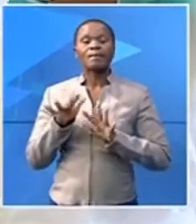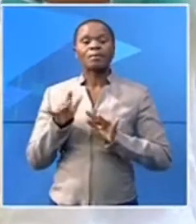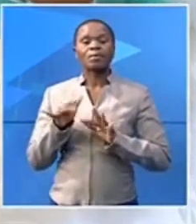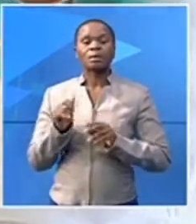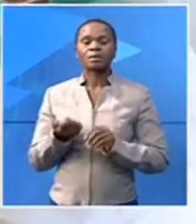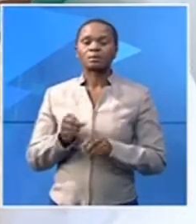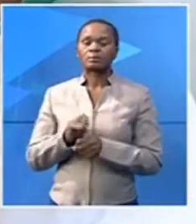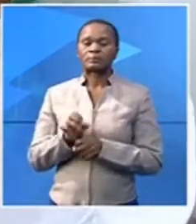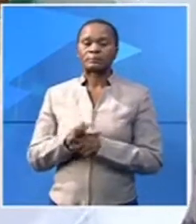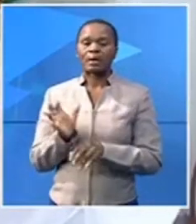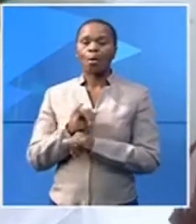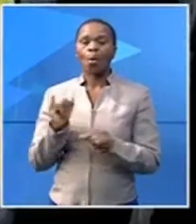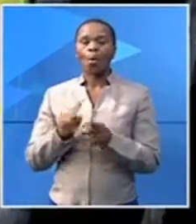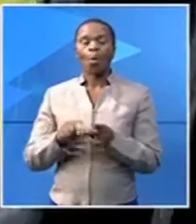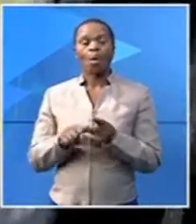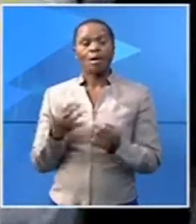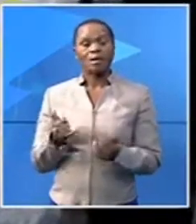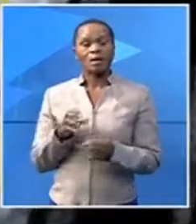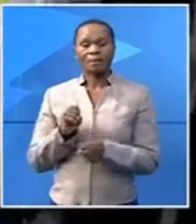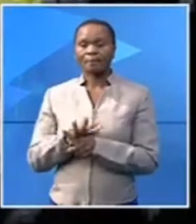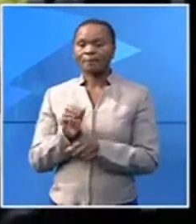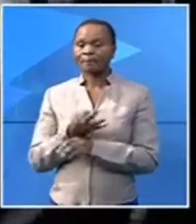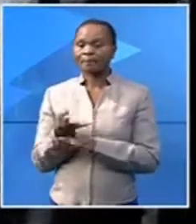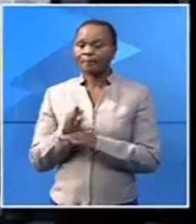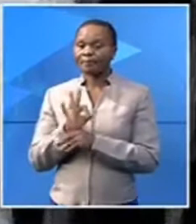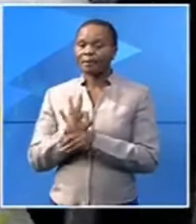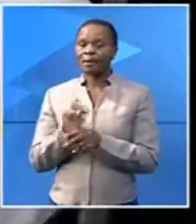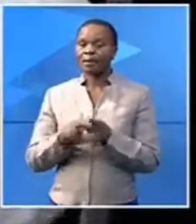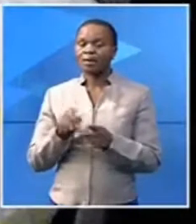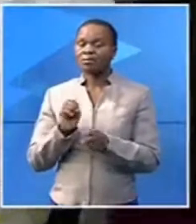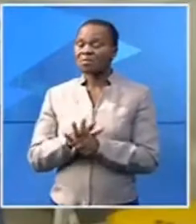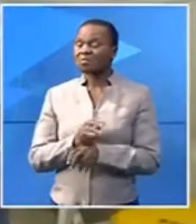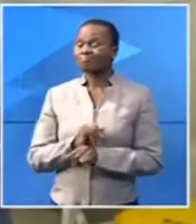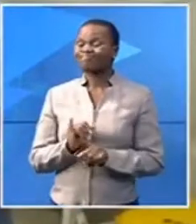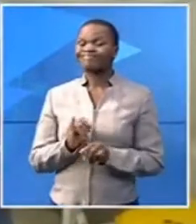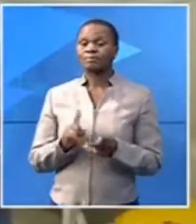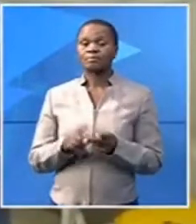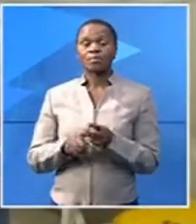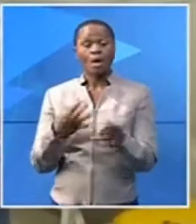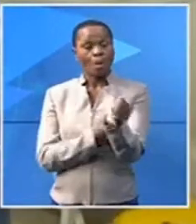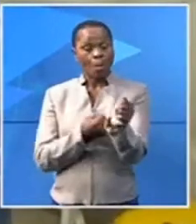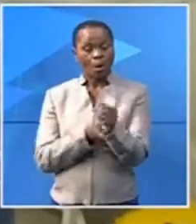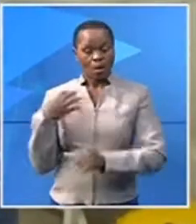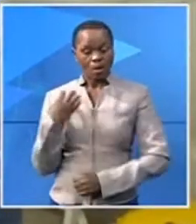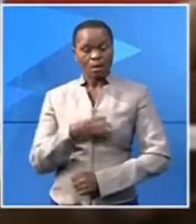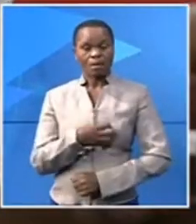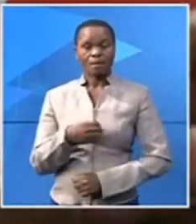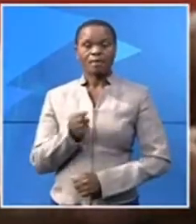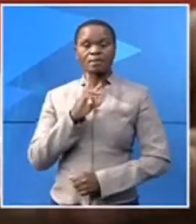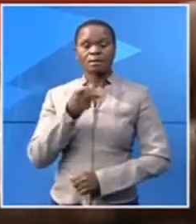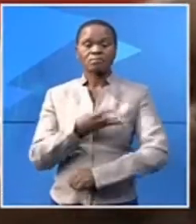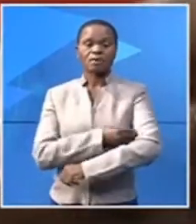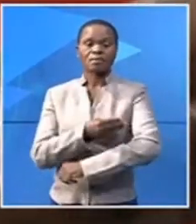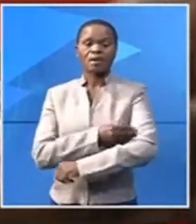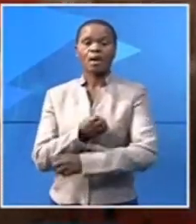ukudlula phambilini kileli hlandla lokubetheka kwesithathu kwenarha le ngengogwana le. I-ofisi likamengameli lithi lizokujova abantu